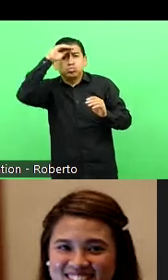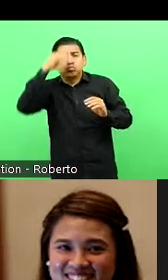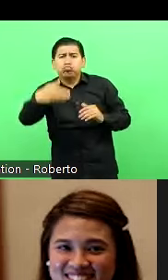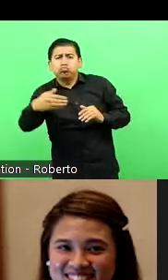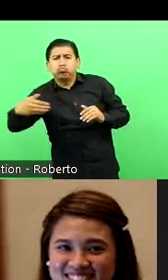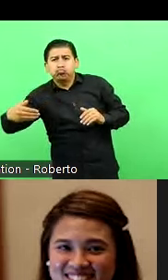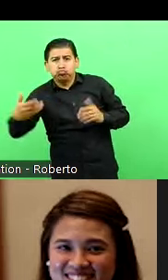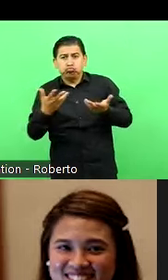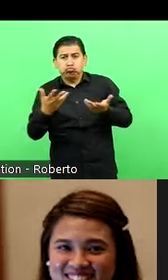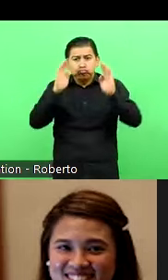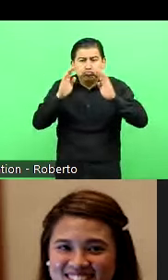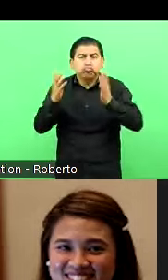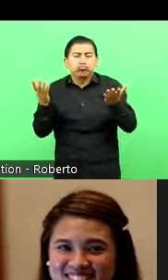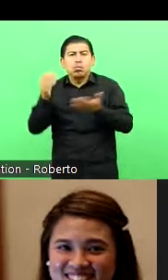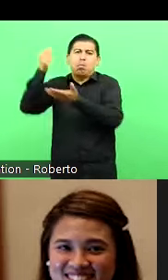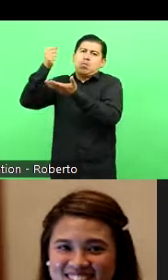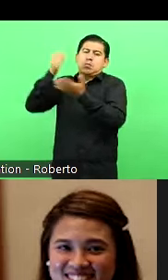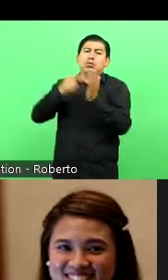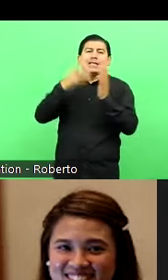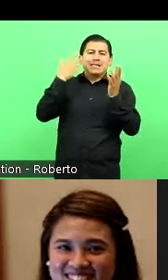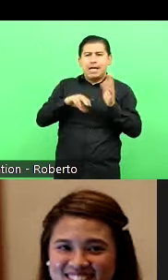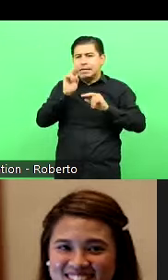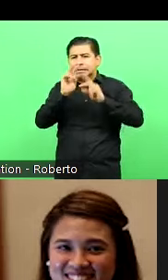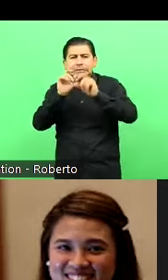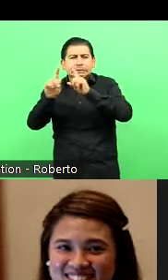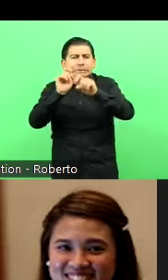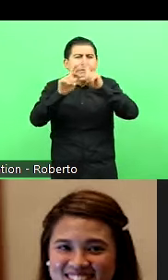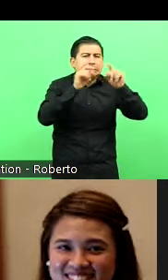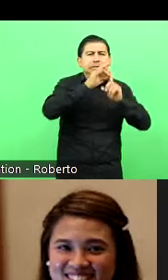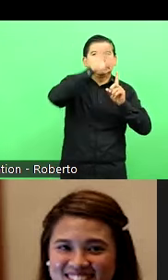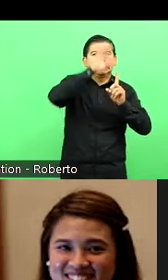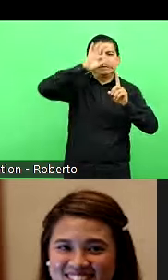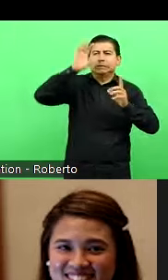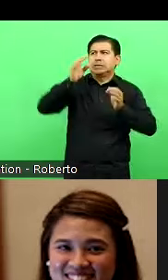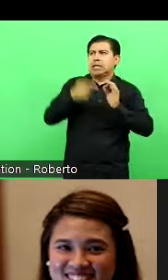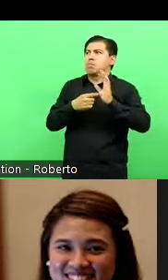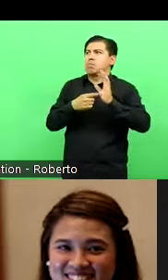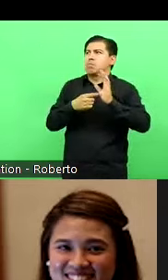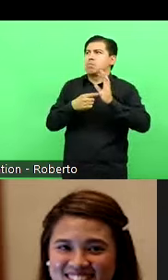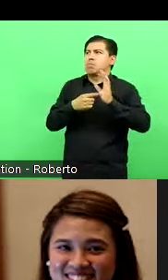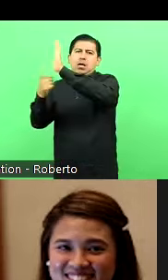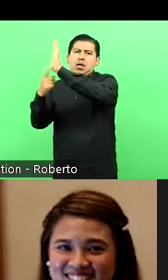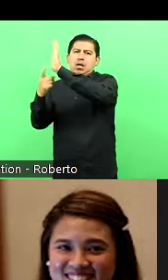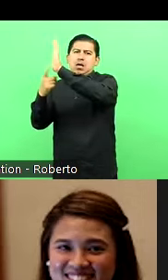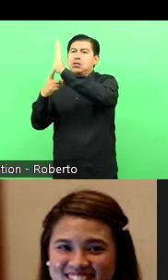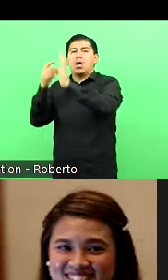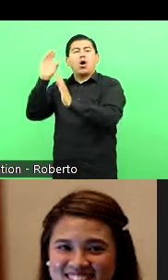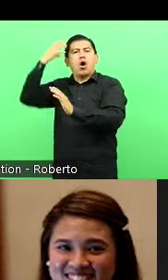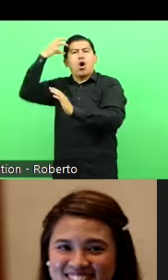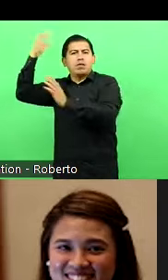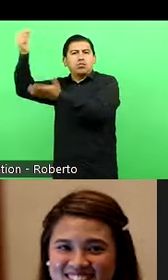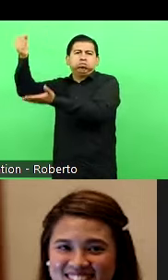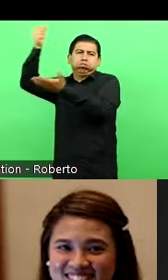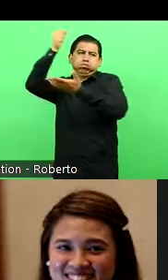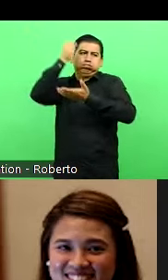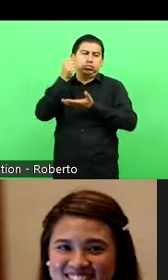listing of our and updating of children with disabilities per community, the